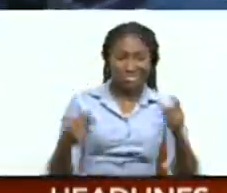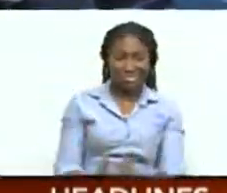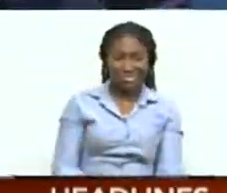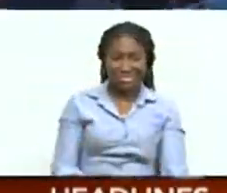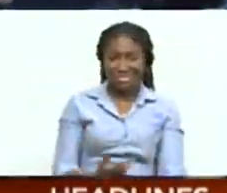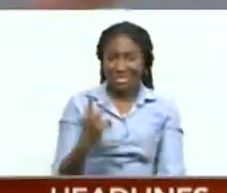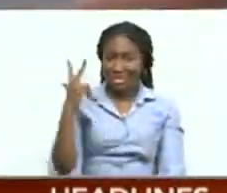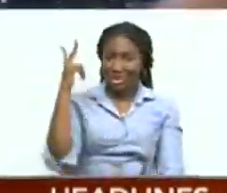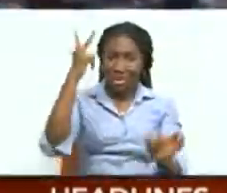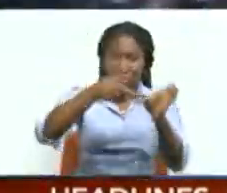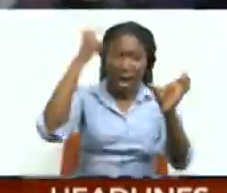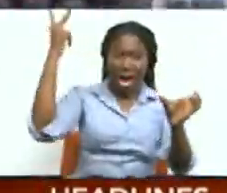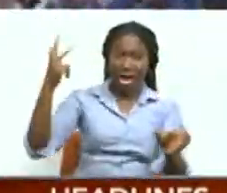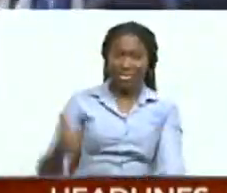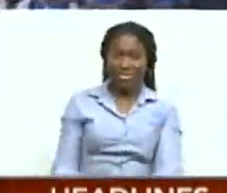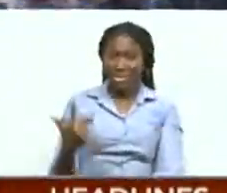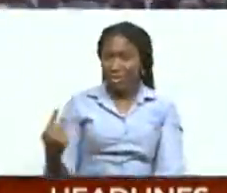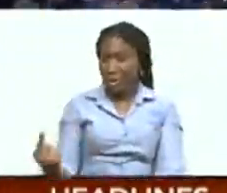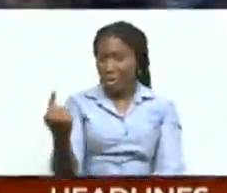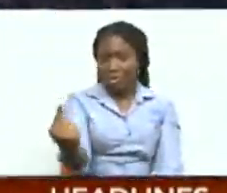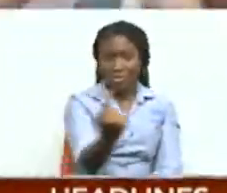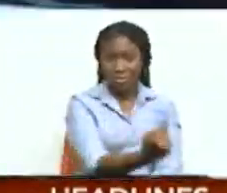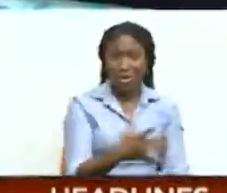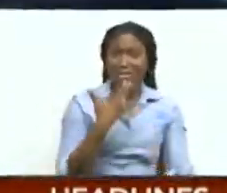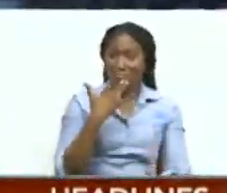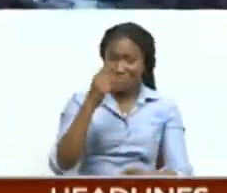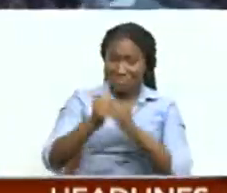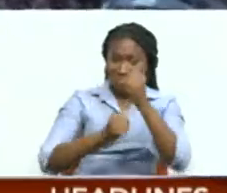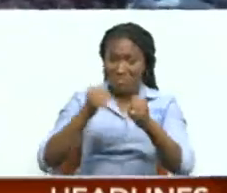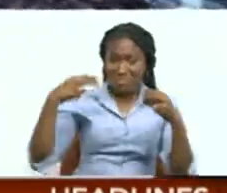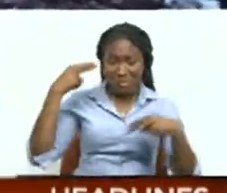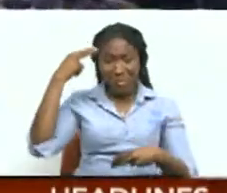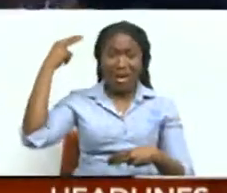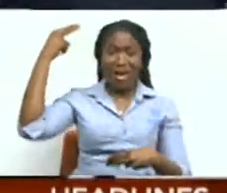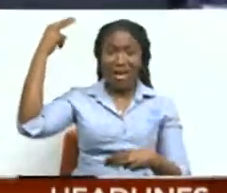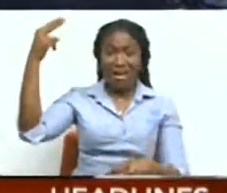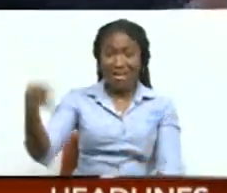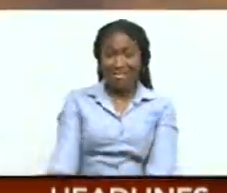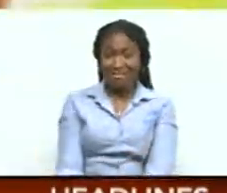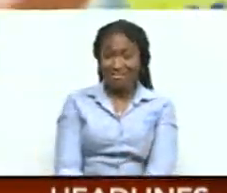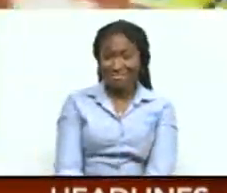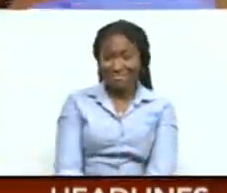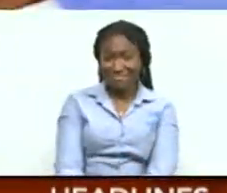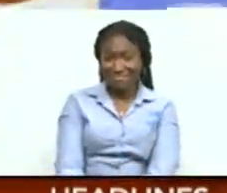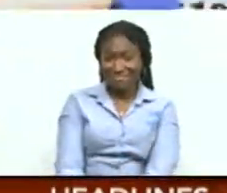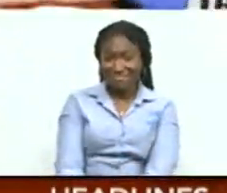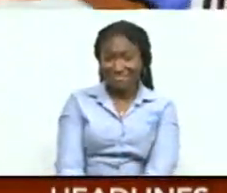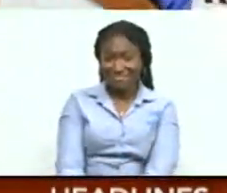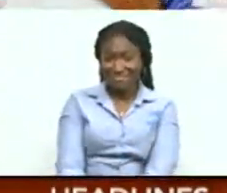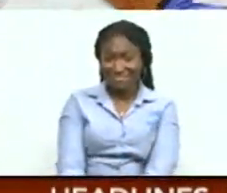special. Doncic Dimes delivers tonight's CNC3 Sports Eye.